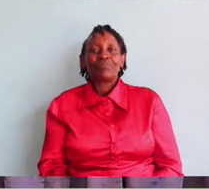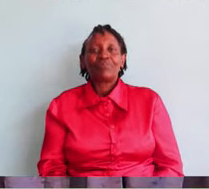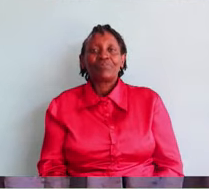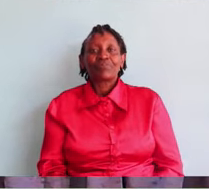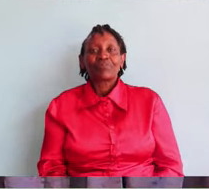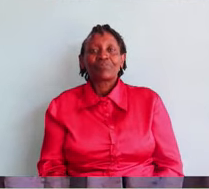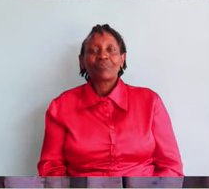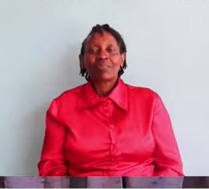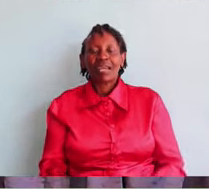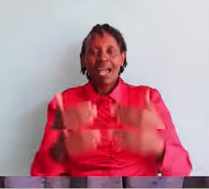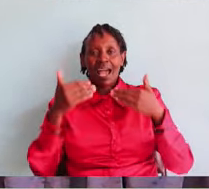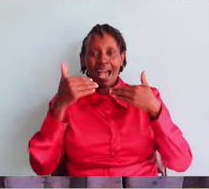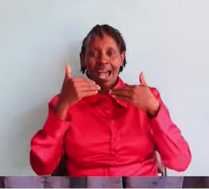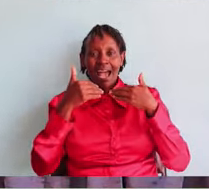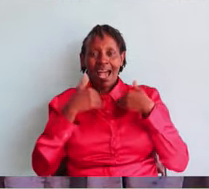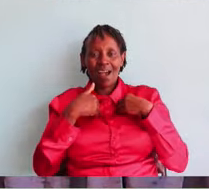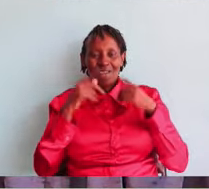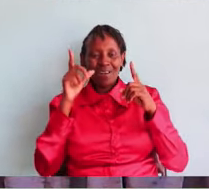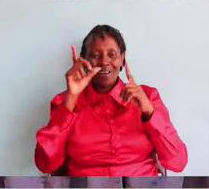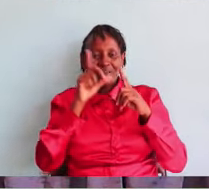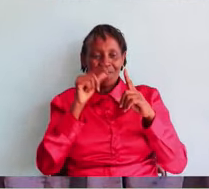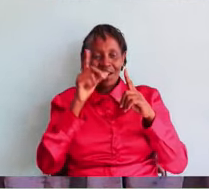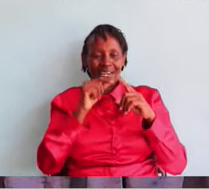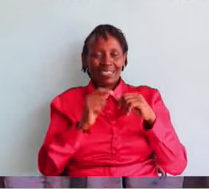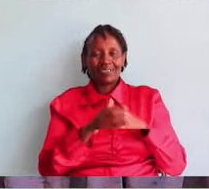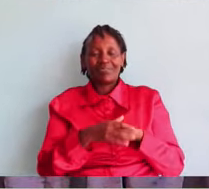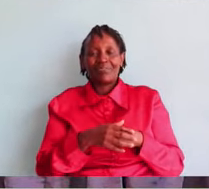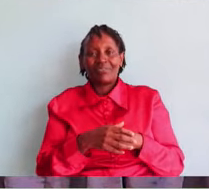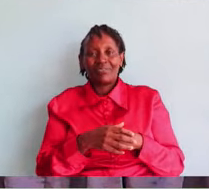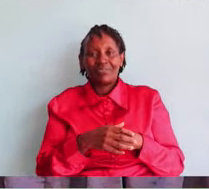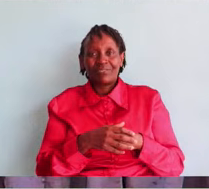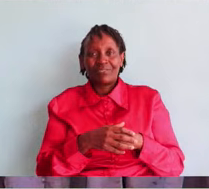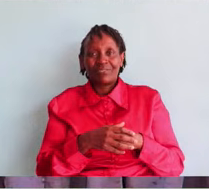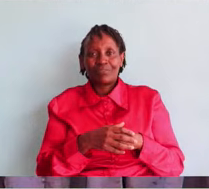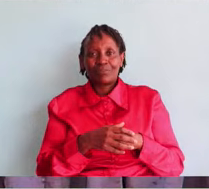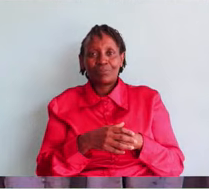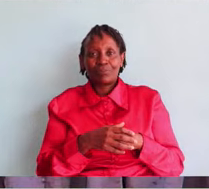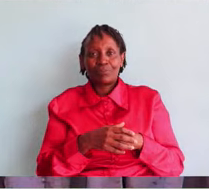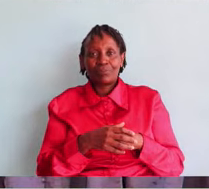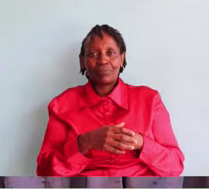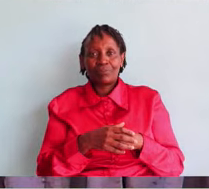there's a quote I also saw in a commentary here that said,